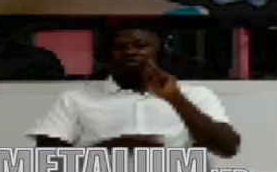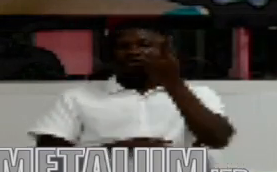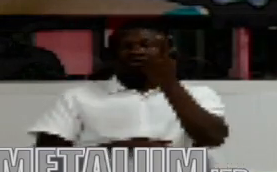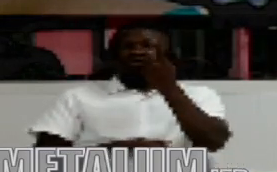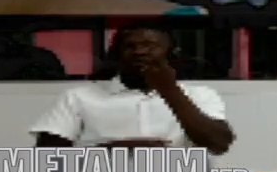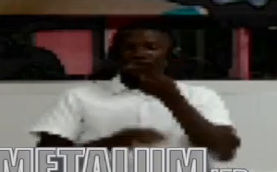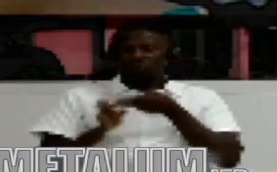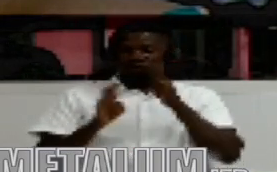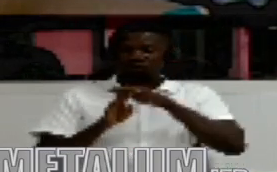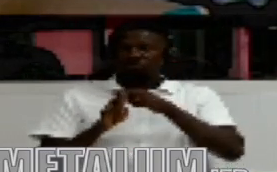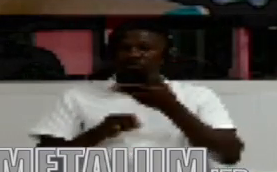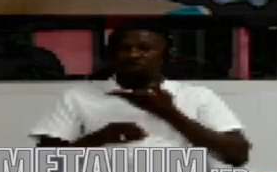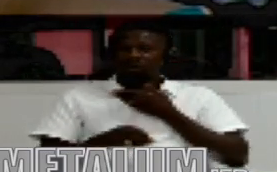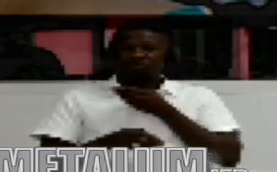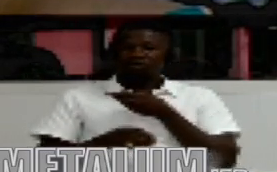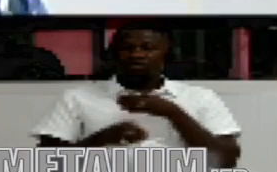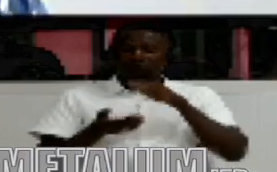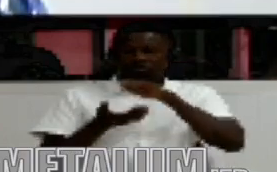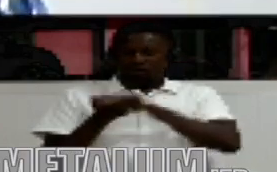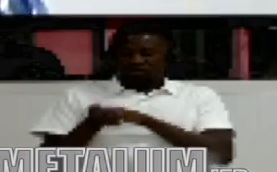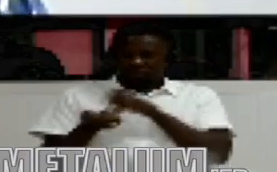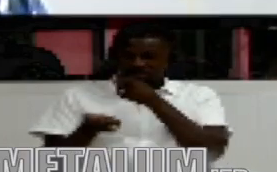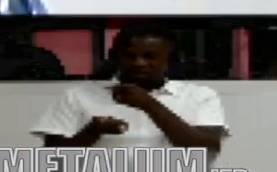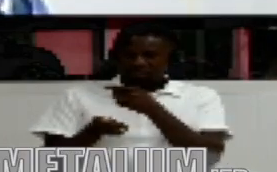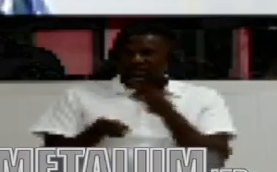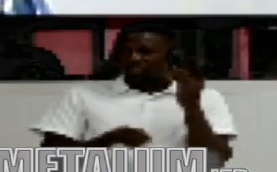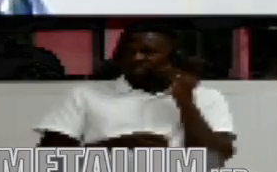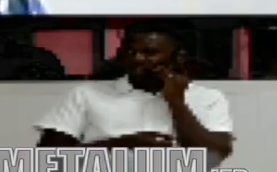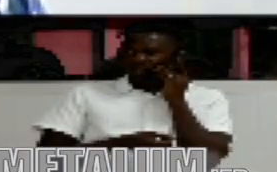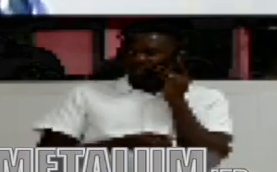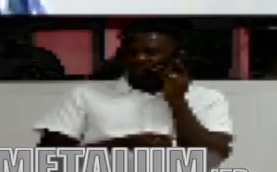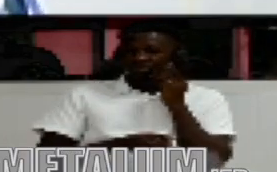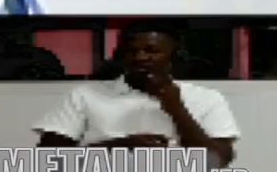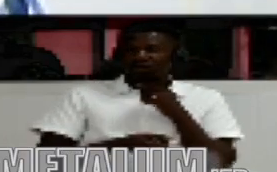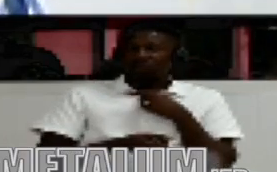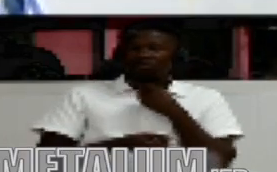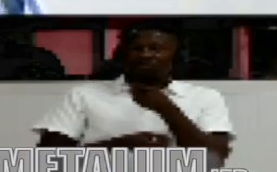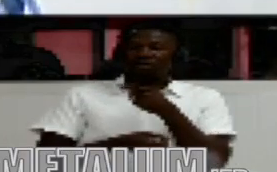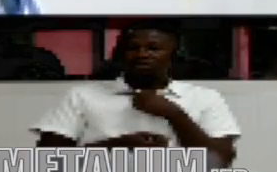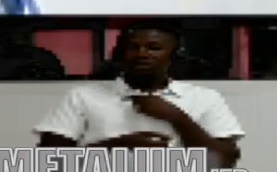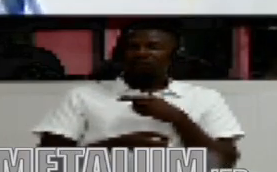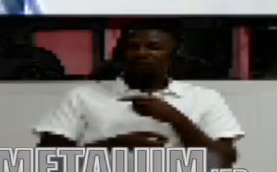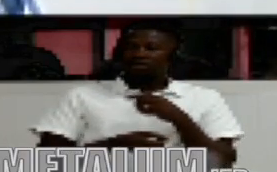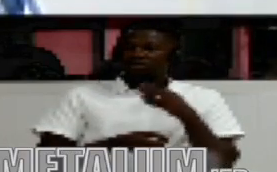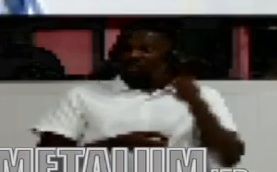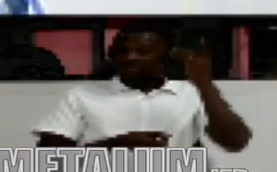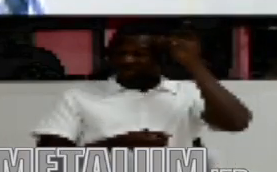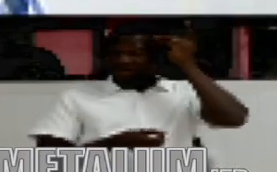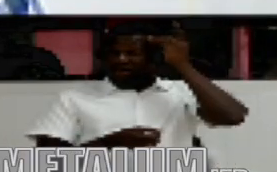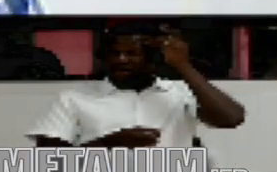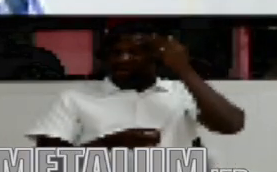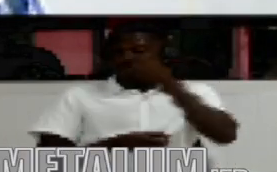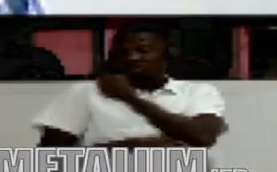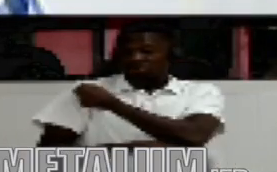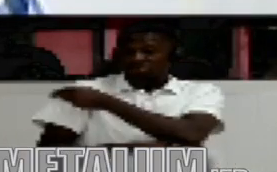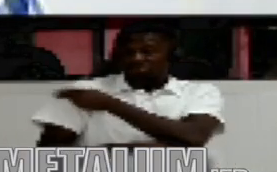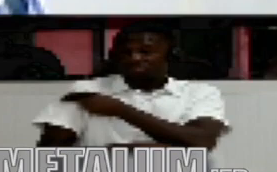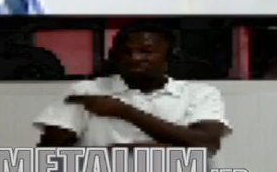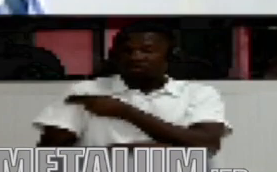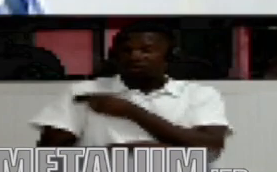your hand and the date. This is from Gryoff Hospital, General Gryoff Hospital. It